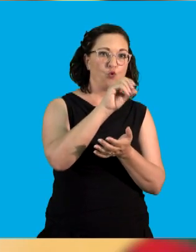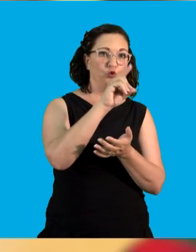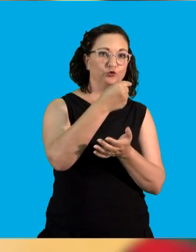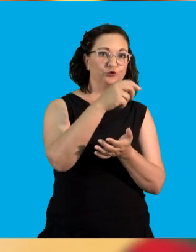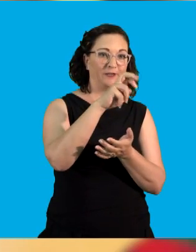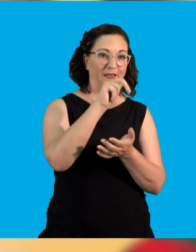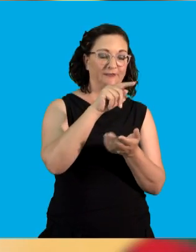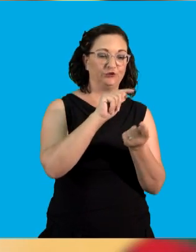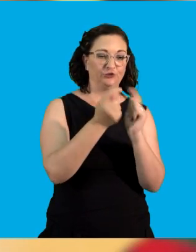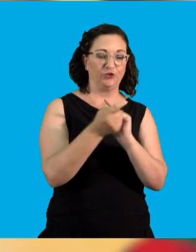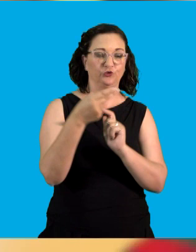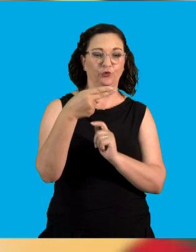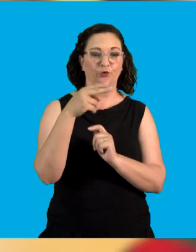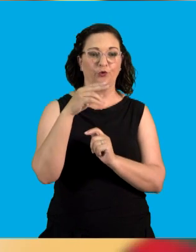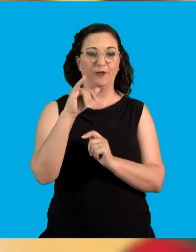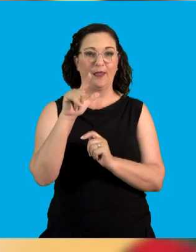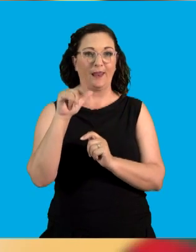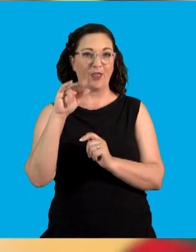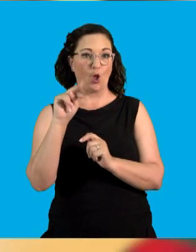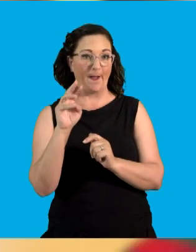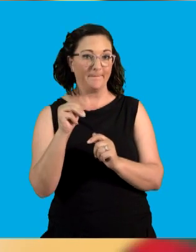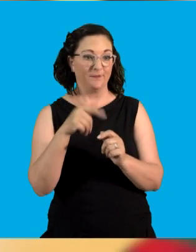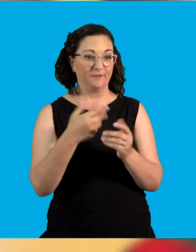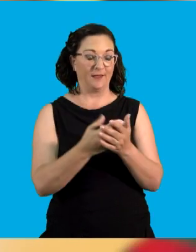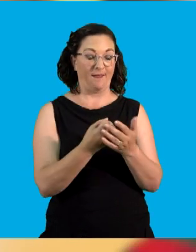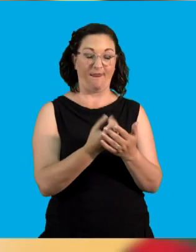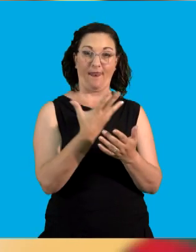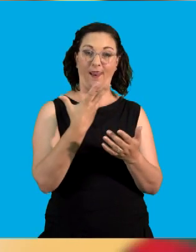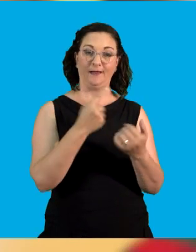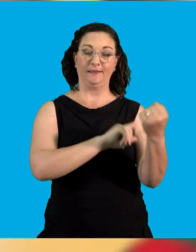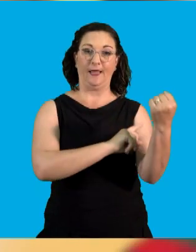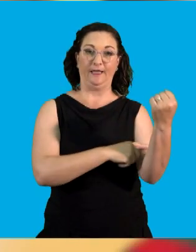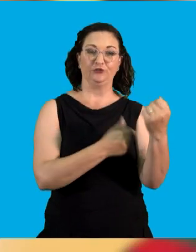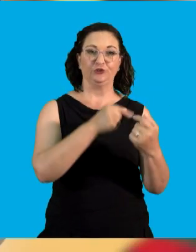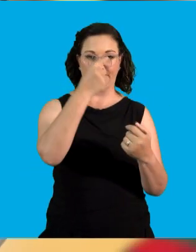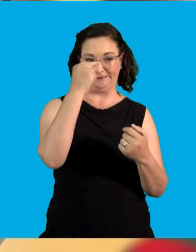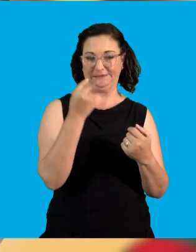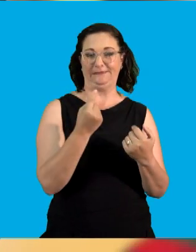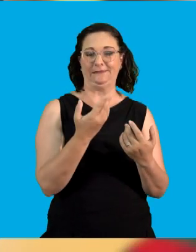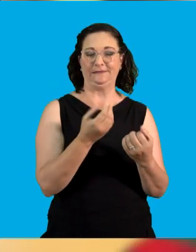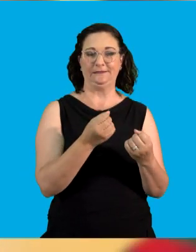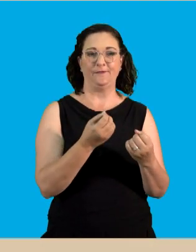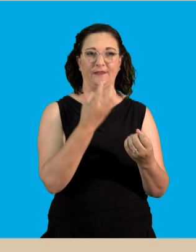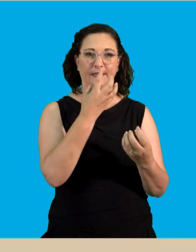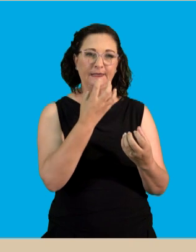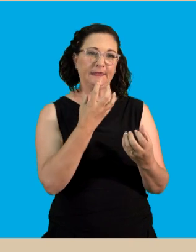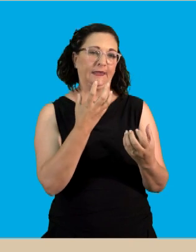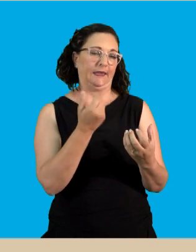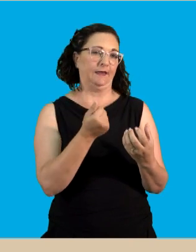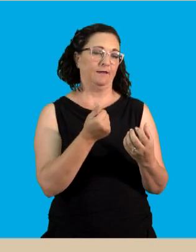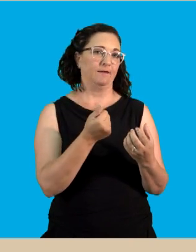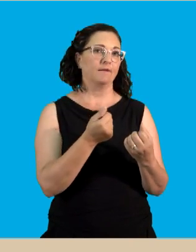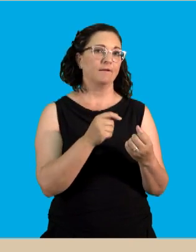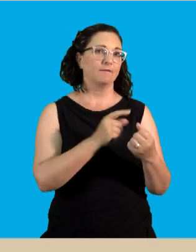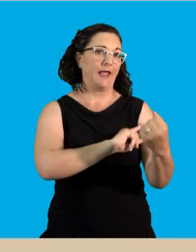converted into helium gas, which then produces the light energy as well as heat energy. All right. Now let's look